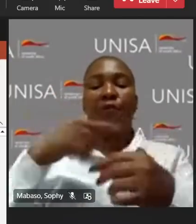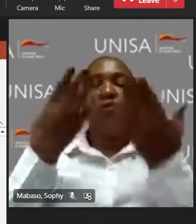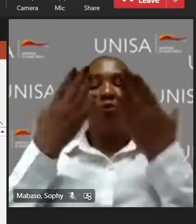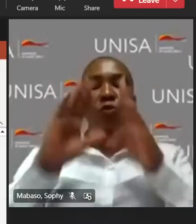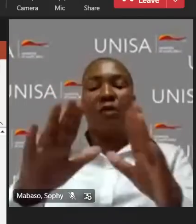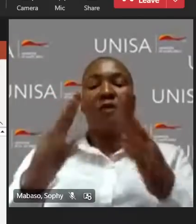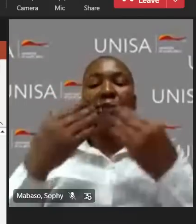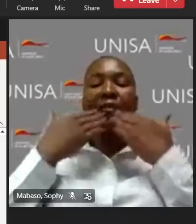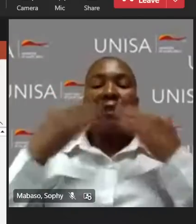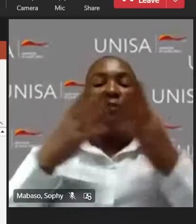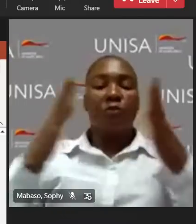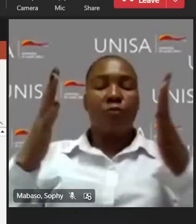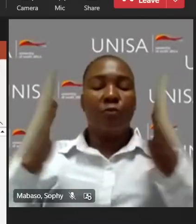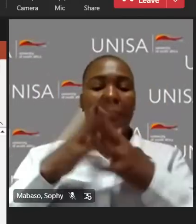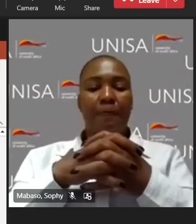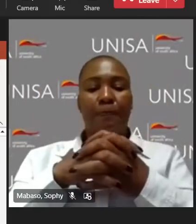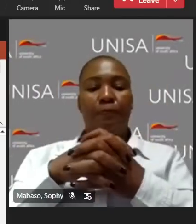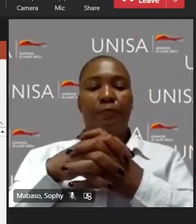Thank you so much.